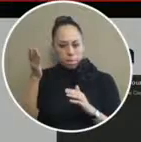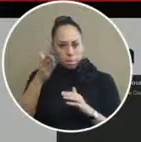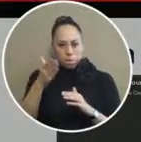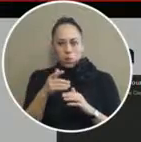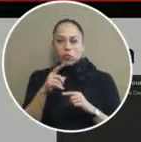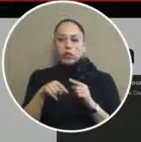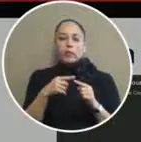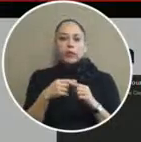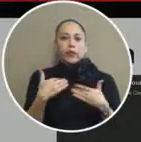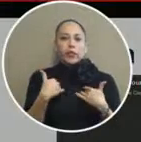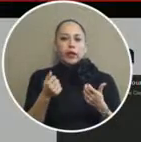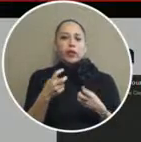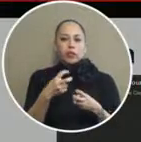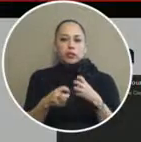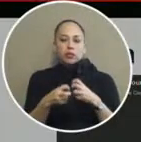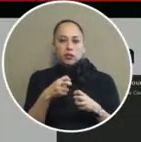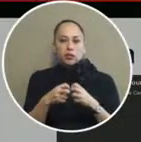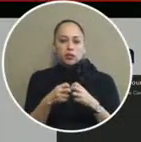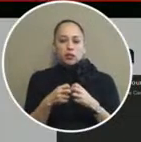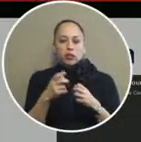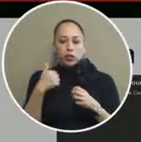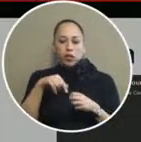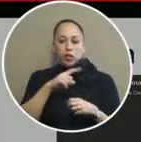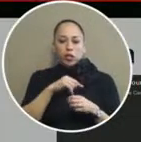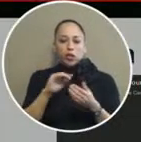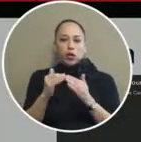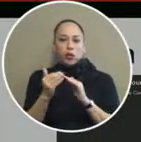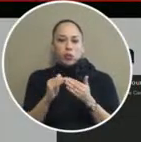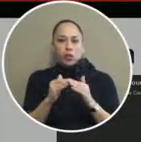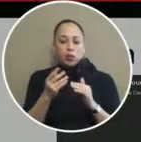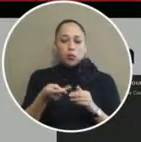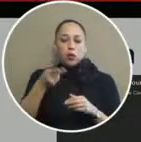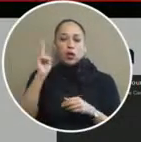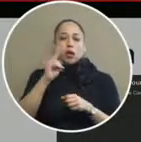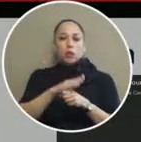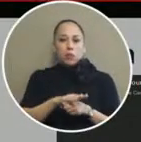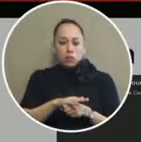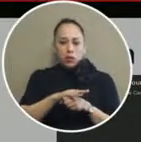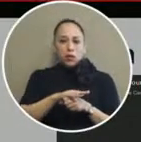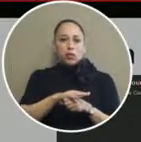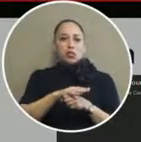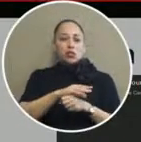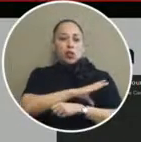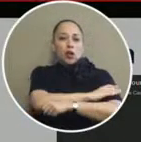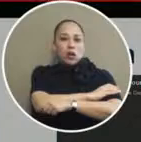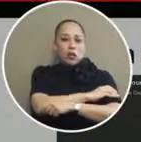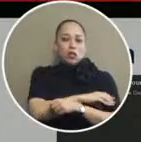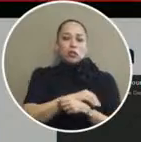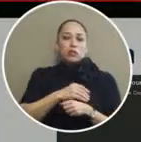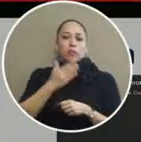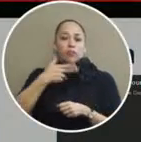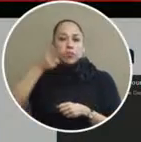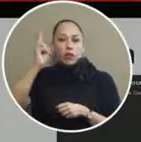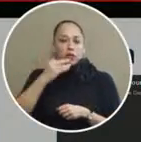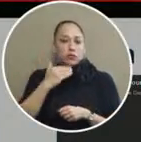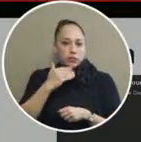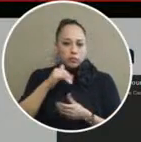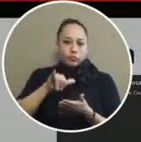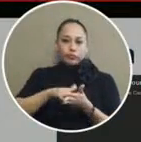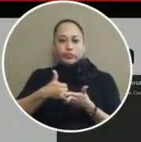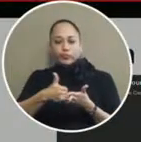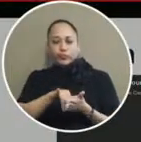underscore that health issues prevalent in our community, namely high blood pressure, diabetes, and obesity, not only increase the